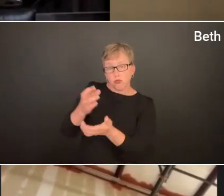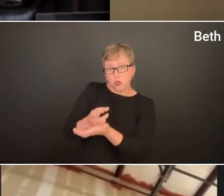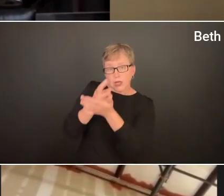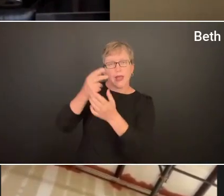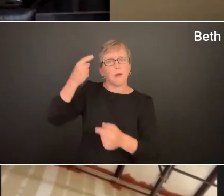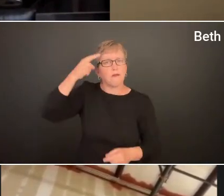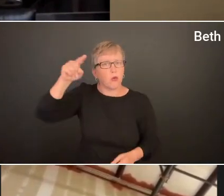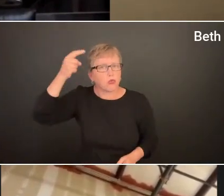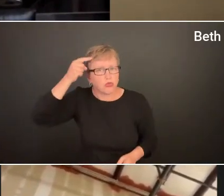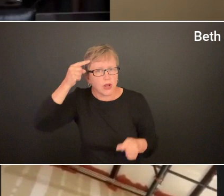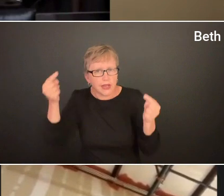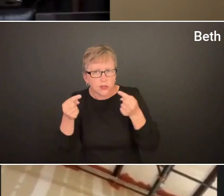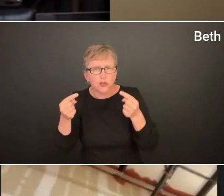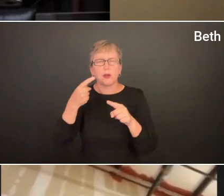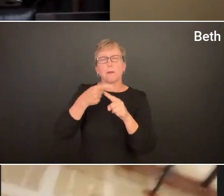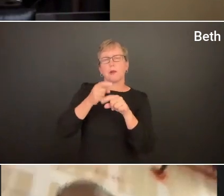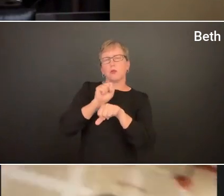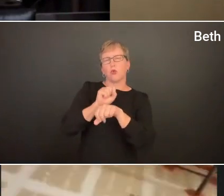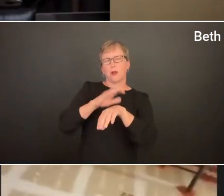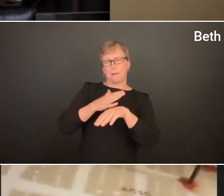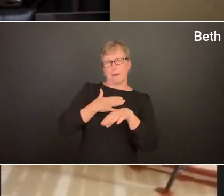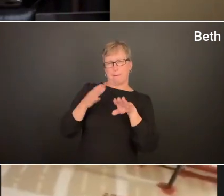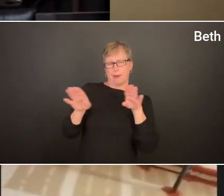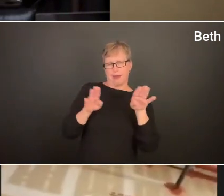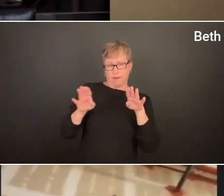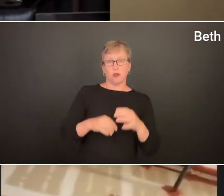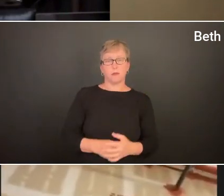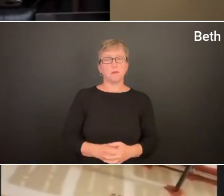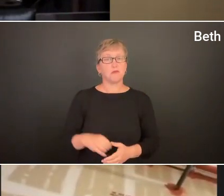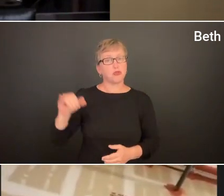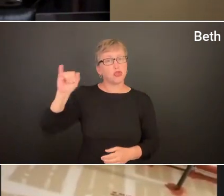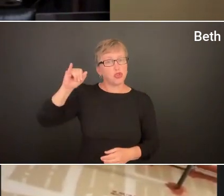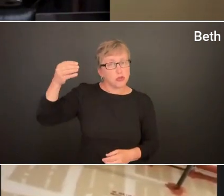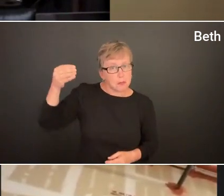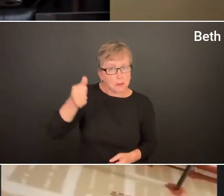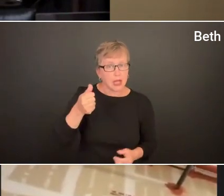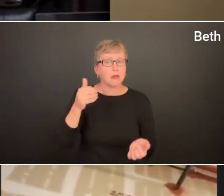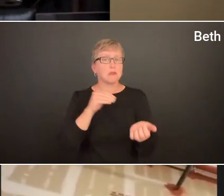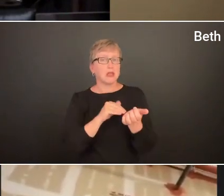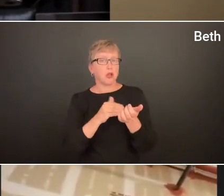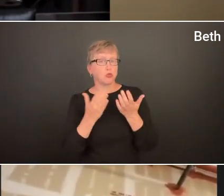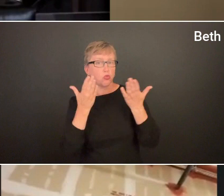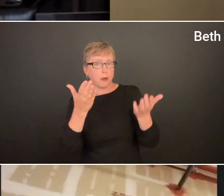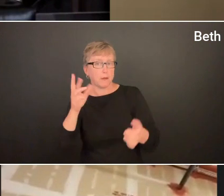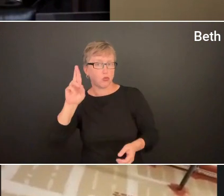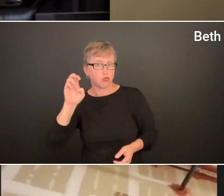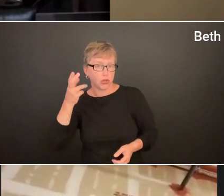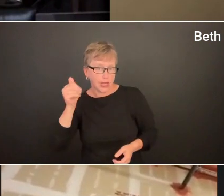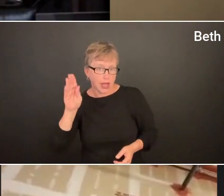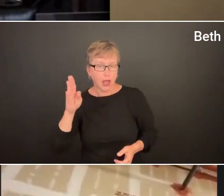was in rehab for brain injuries and for behavior